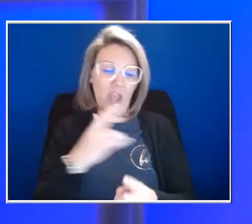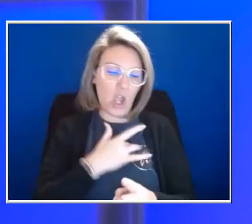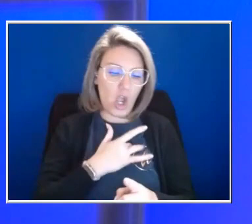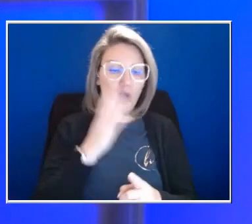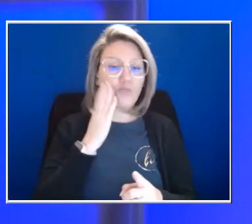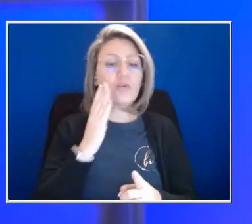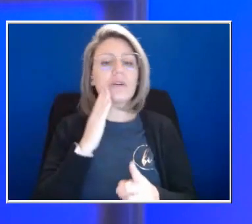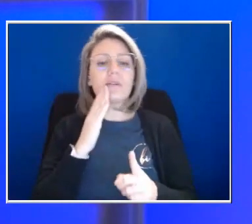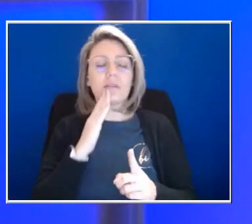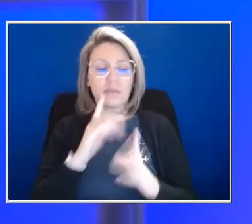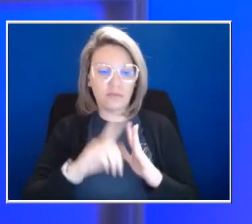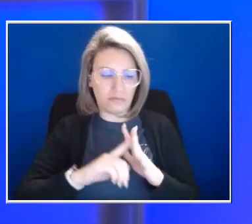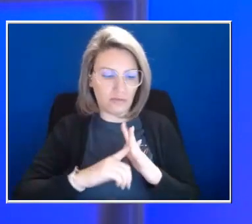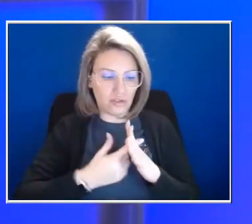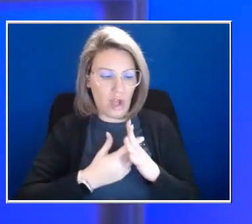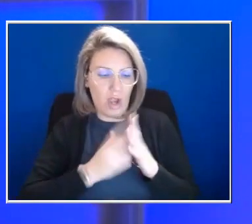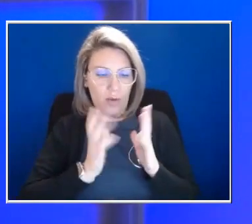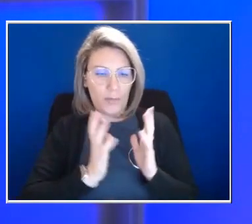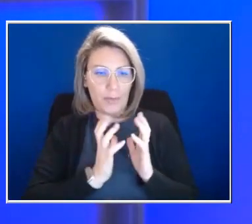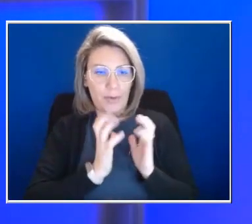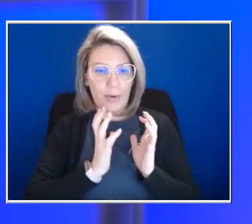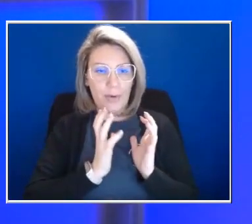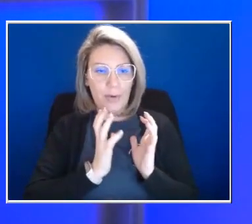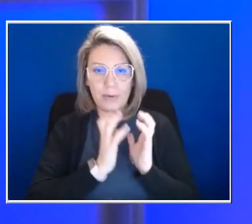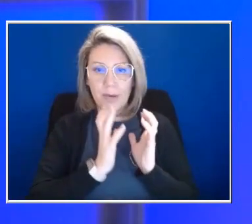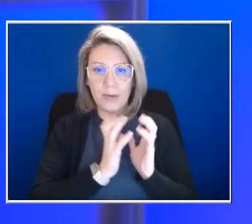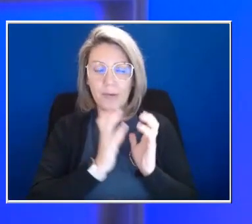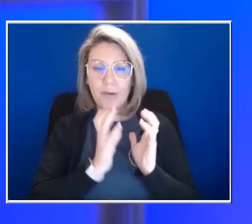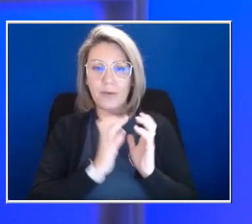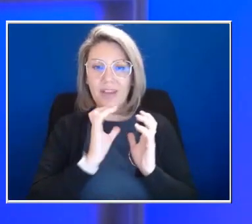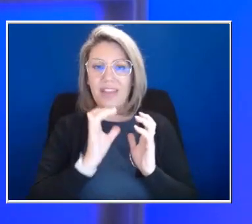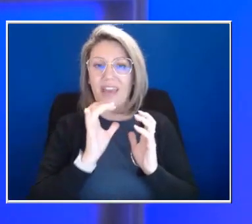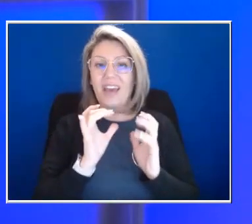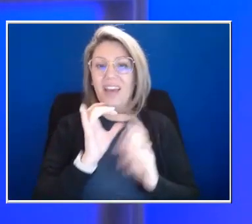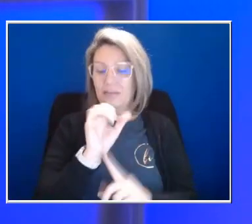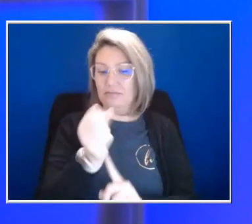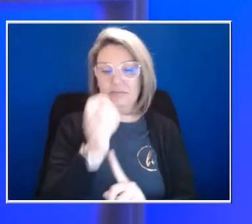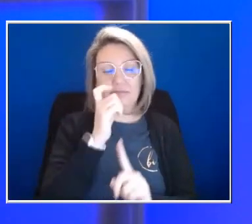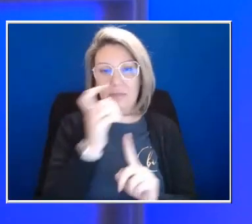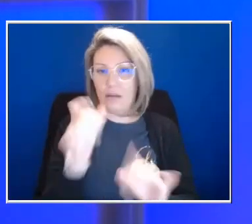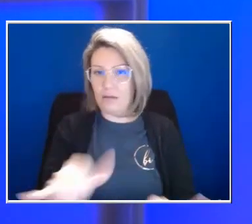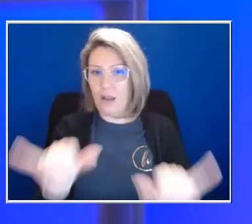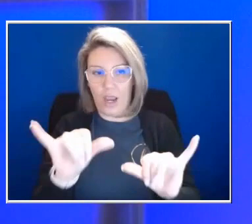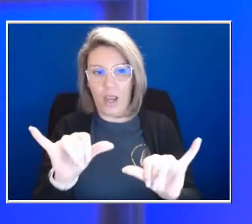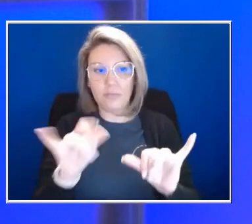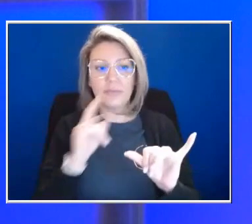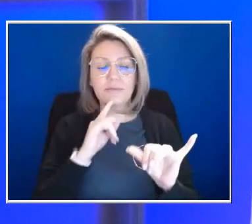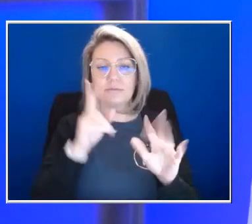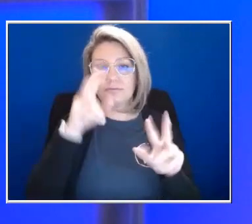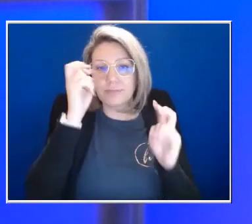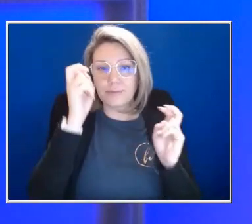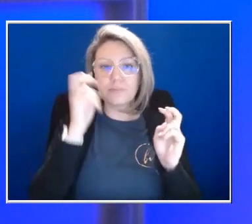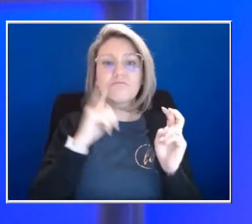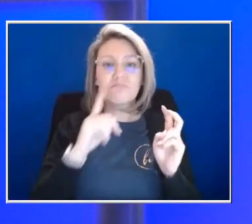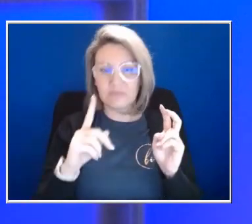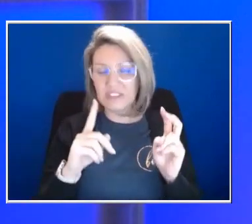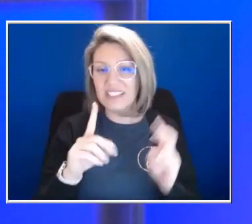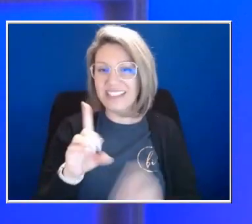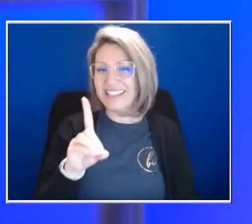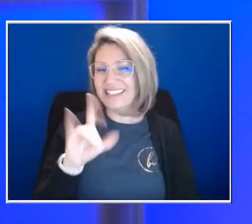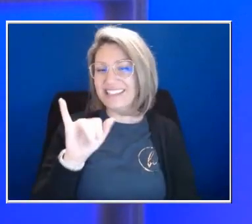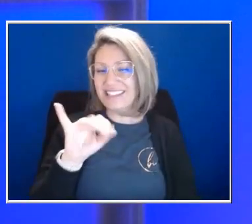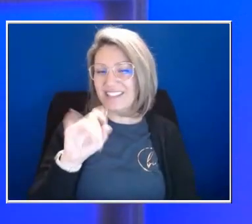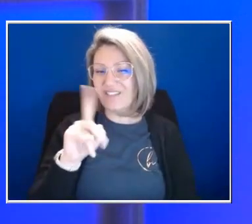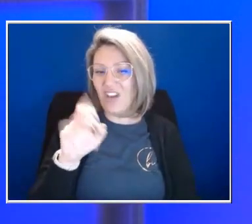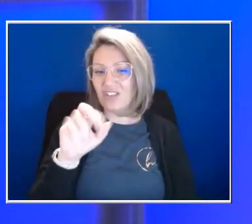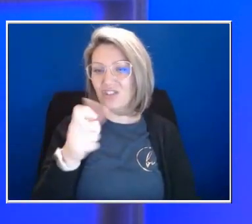right away. This condition, is not common in heart transplant patients. Severe primary graft dysfunction is what Christina had.